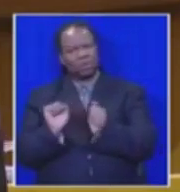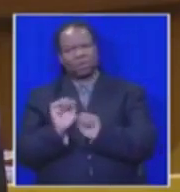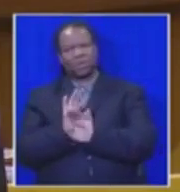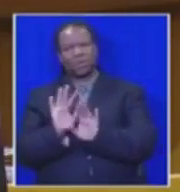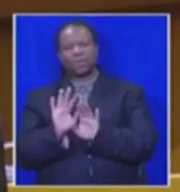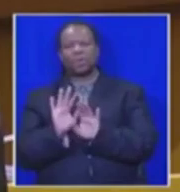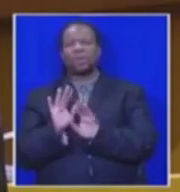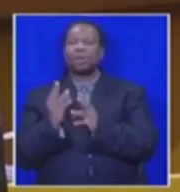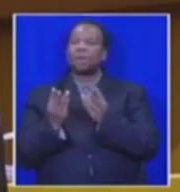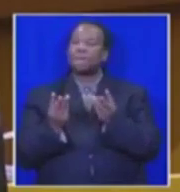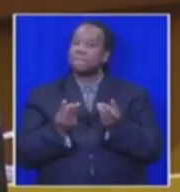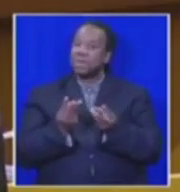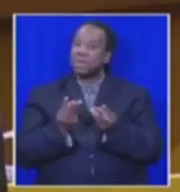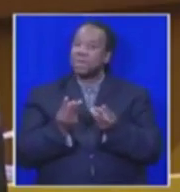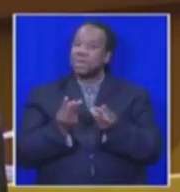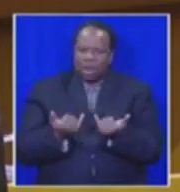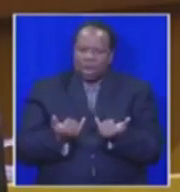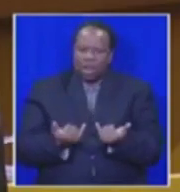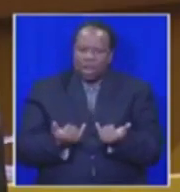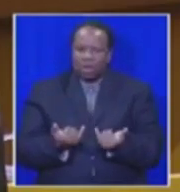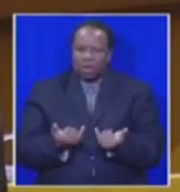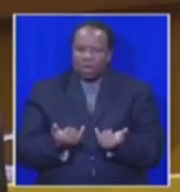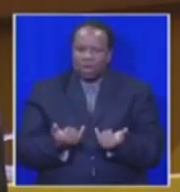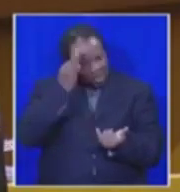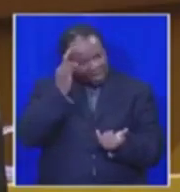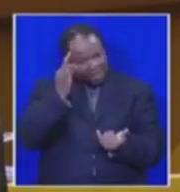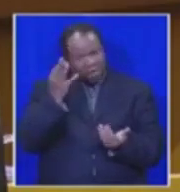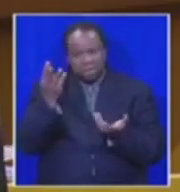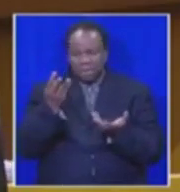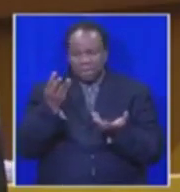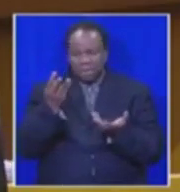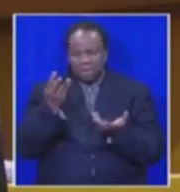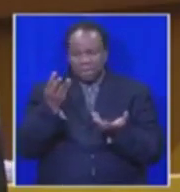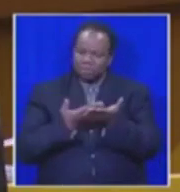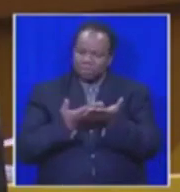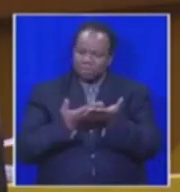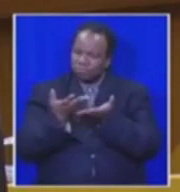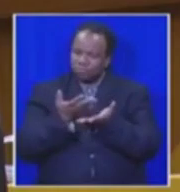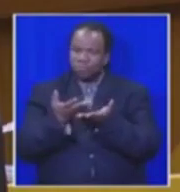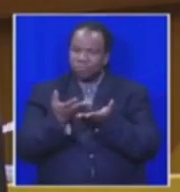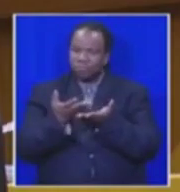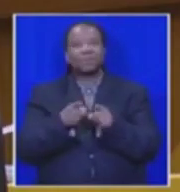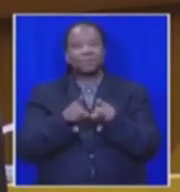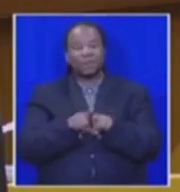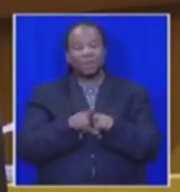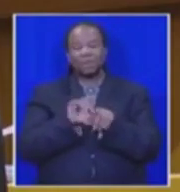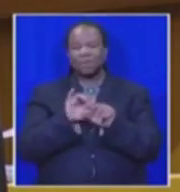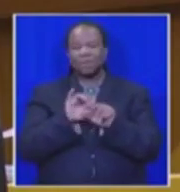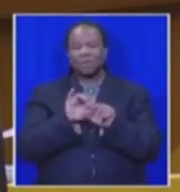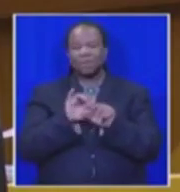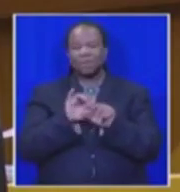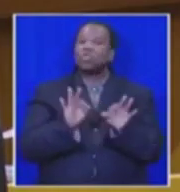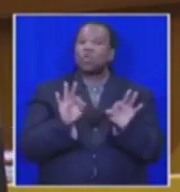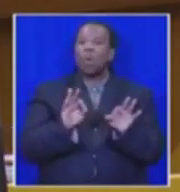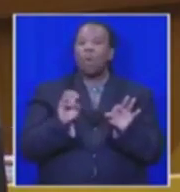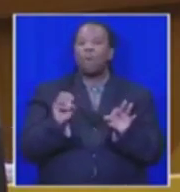are able to engage government and also where freedom of expression is